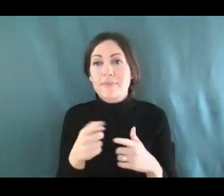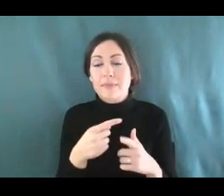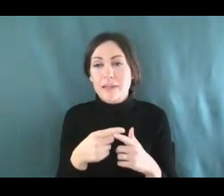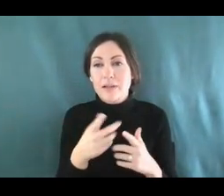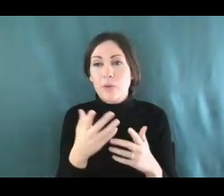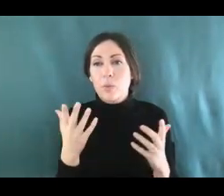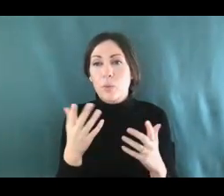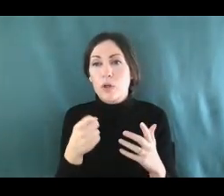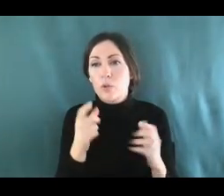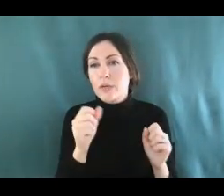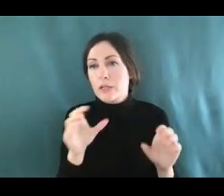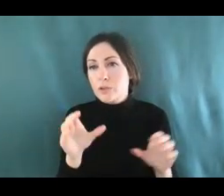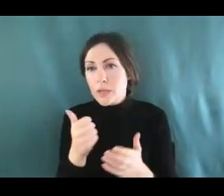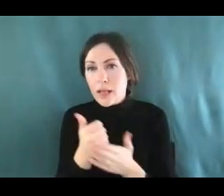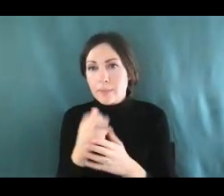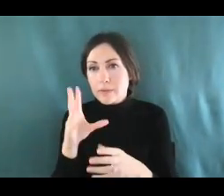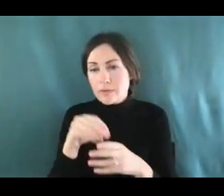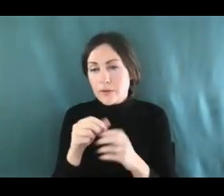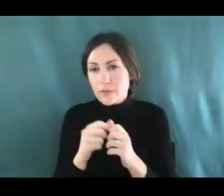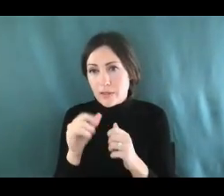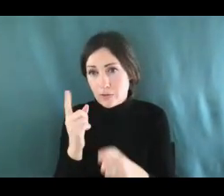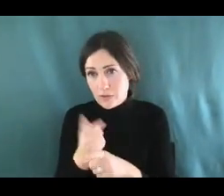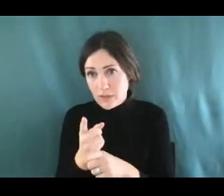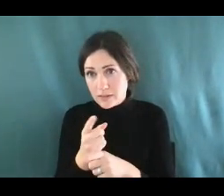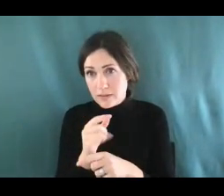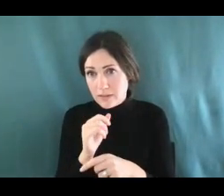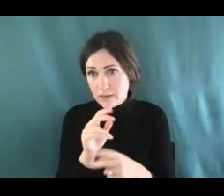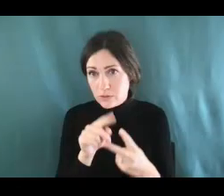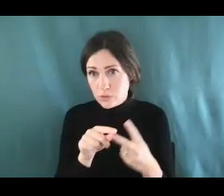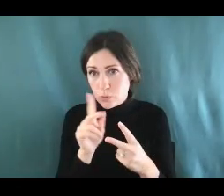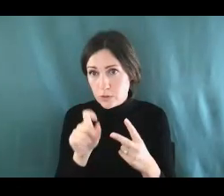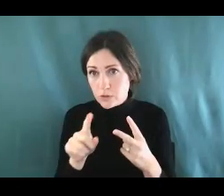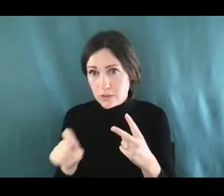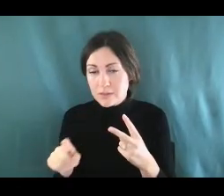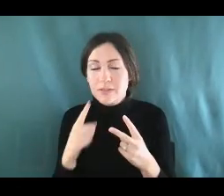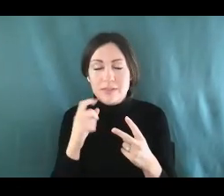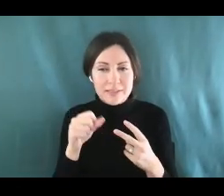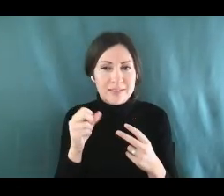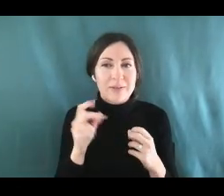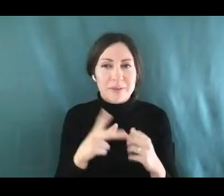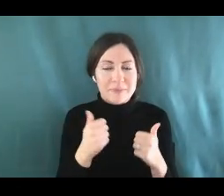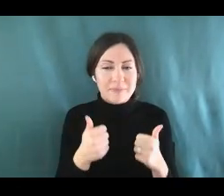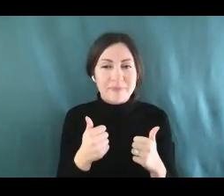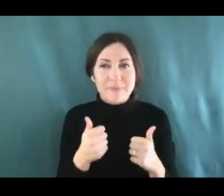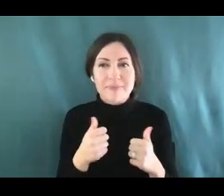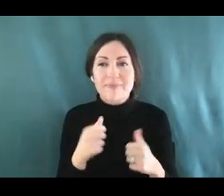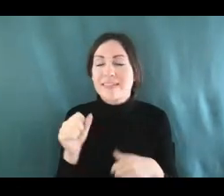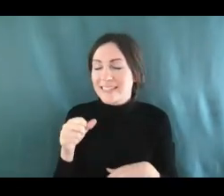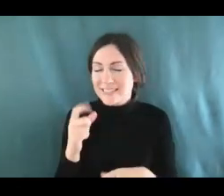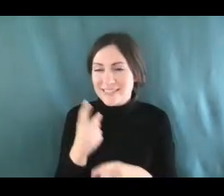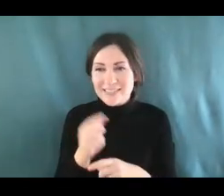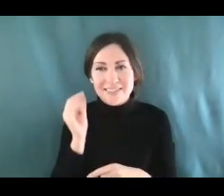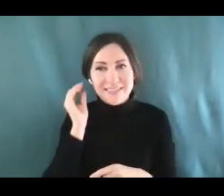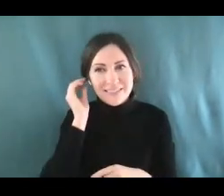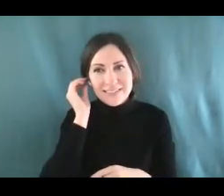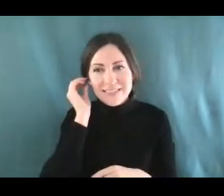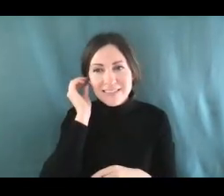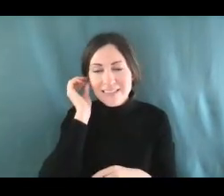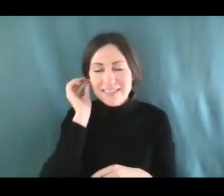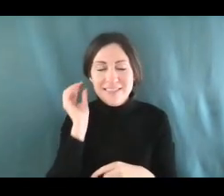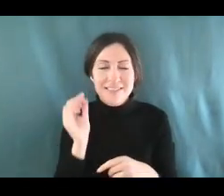do or help contribute to? Is that correct? Okay, I'm seeing head nod. Okay. Sorry, awesome. That's correct.